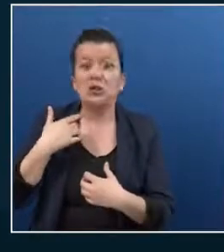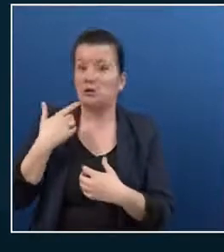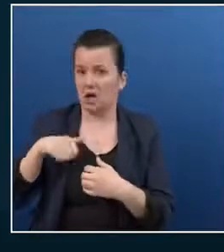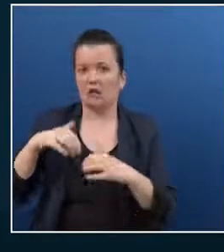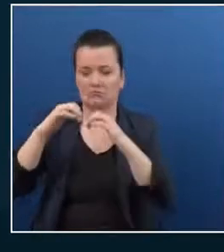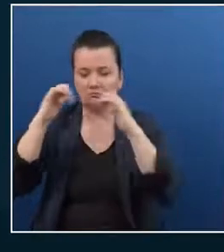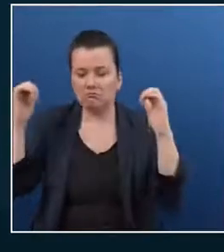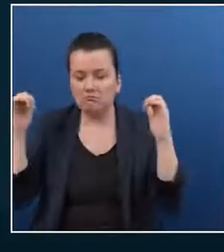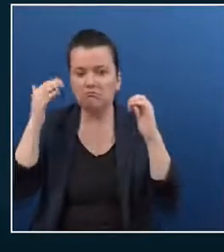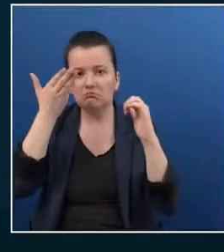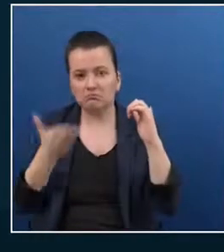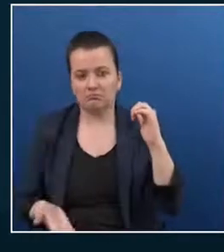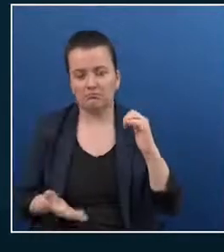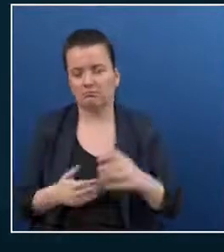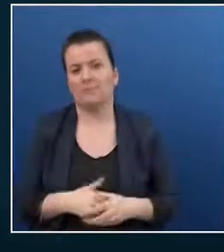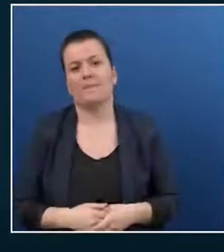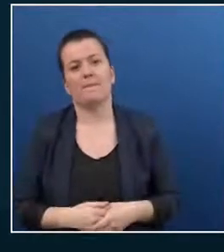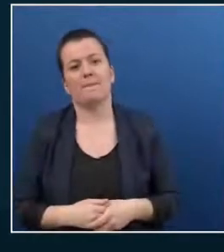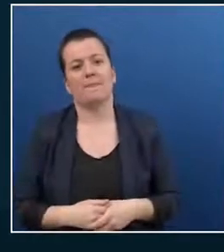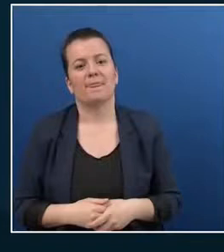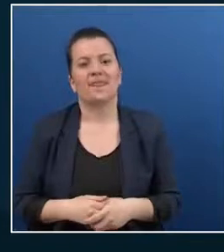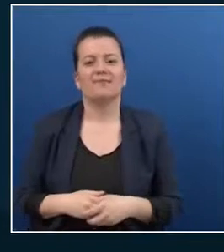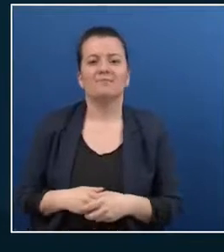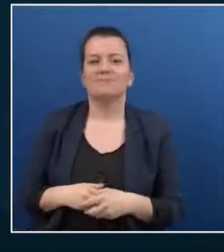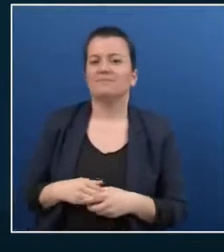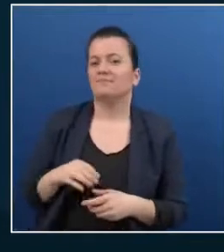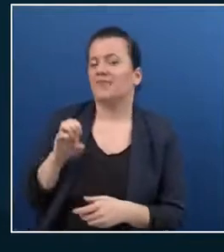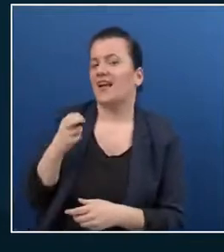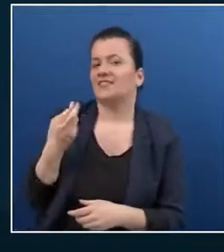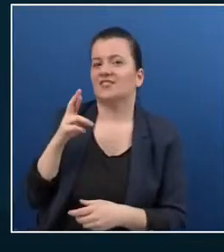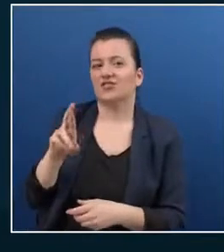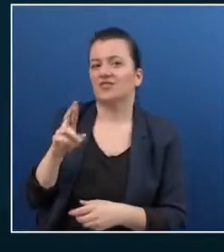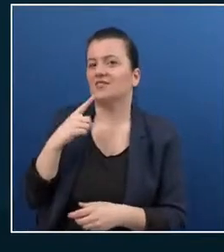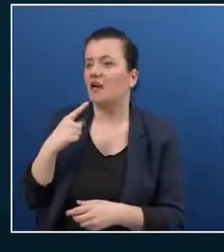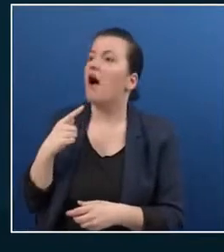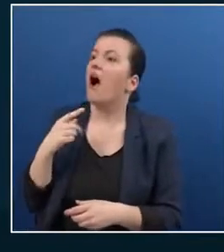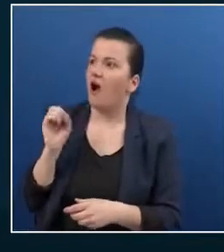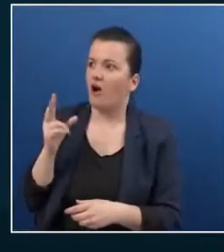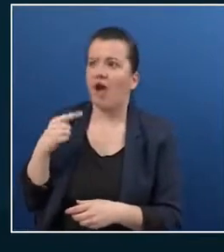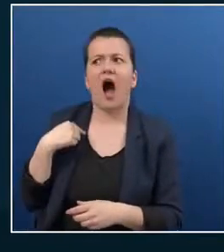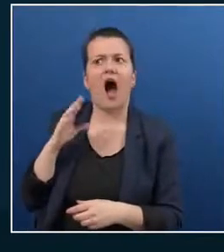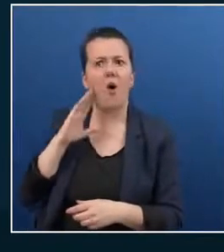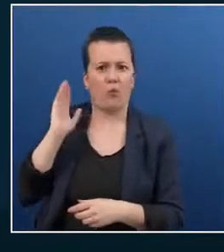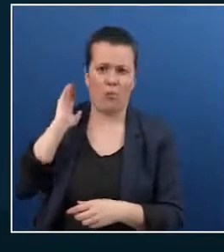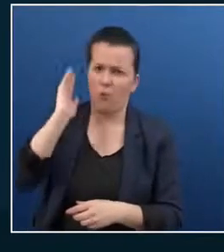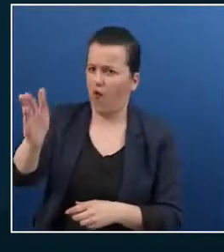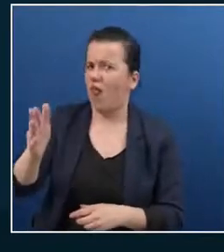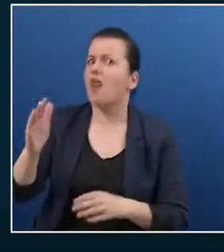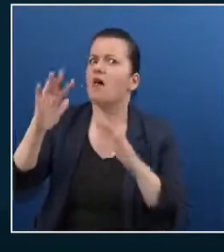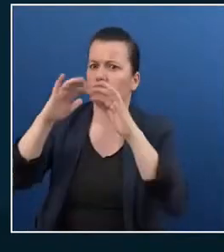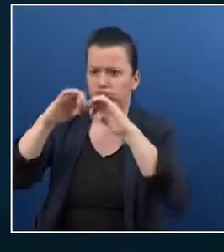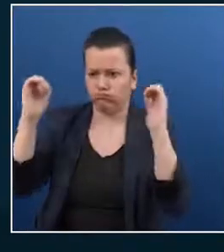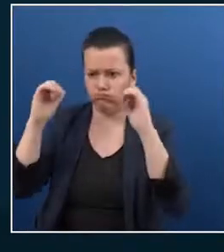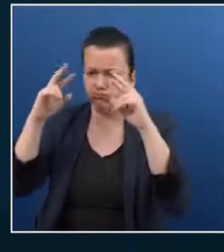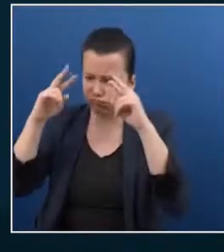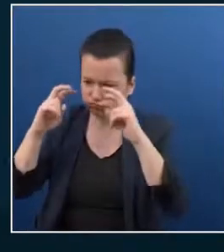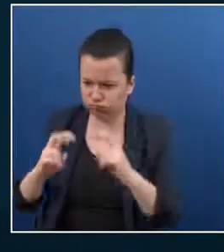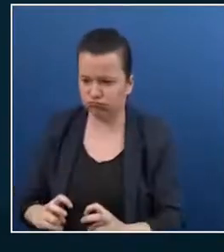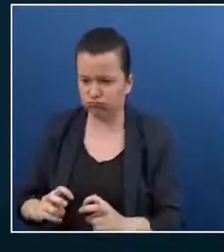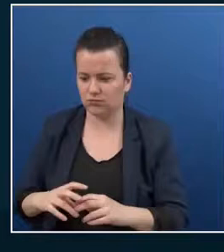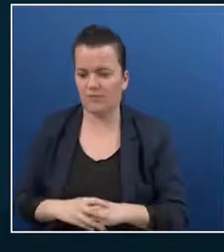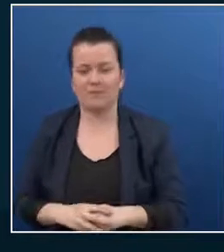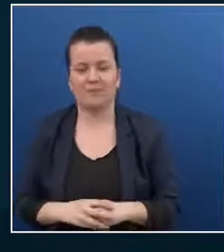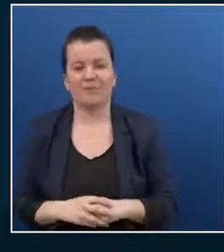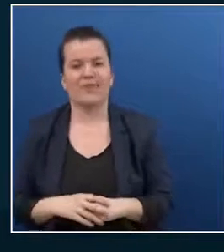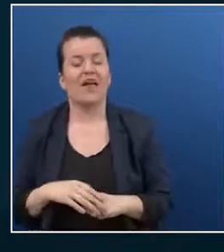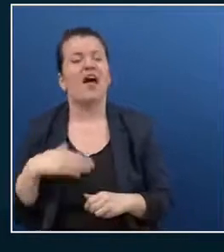Okay, that makes sense. And I'll definitely start diving into that. Another thing that I remember from my Azure